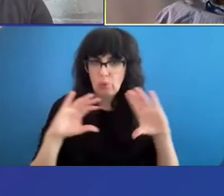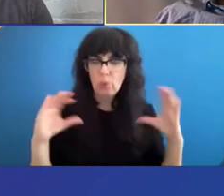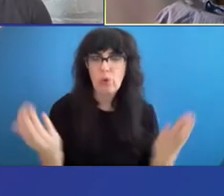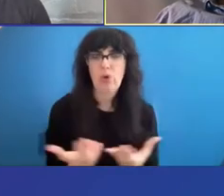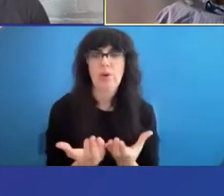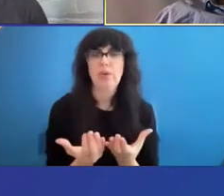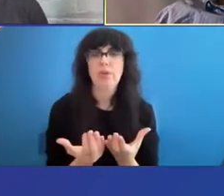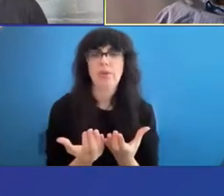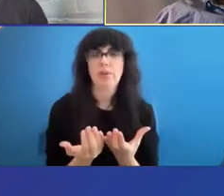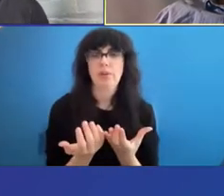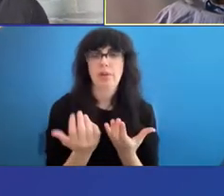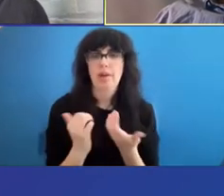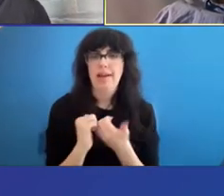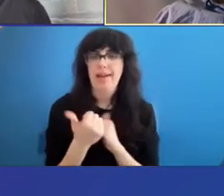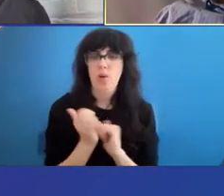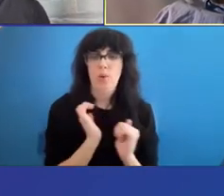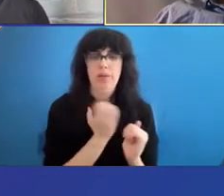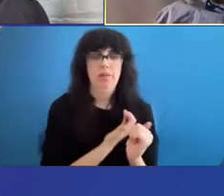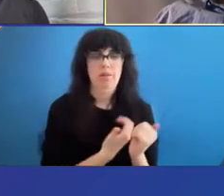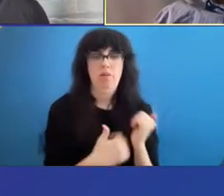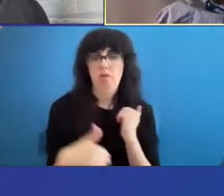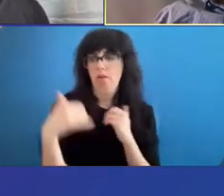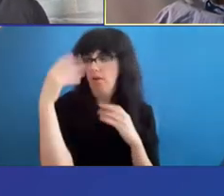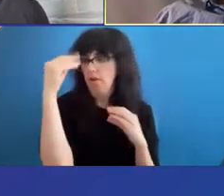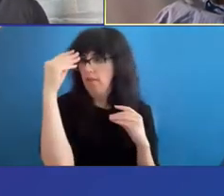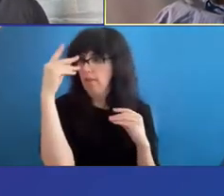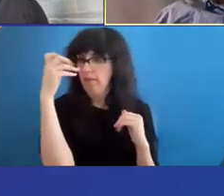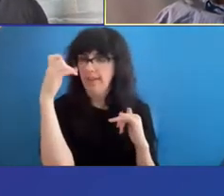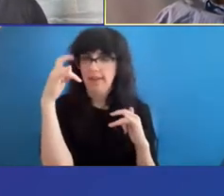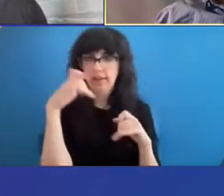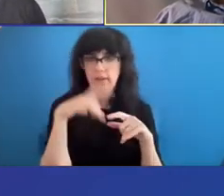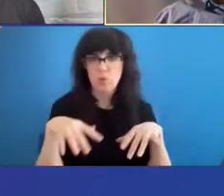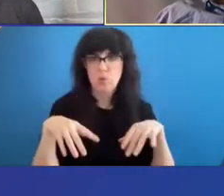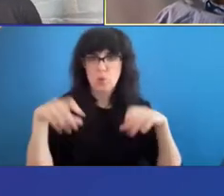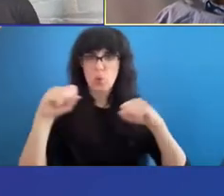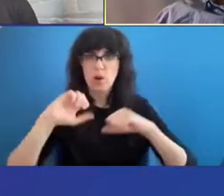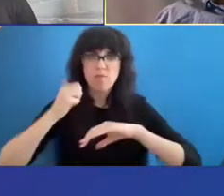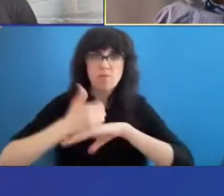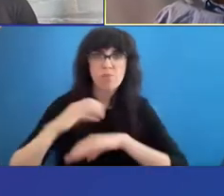thinking colonized? Like,